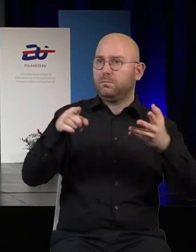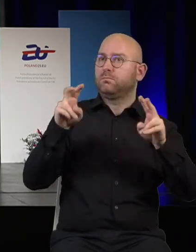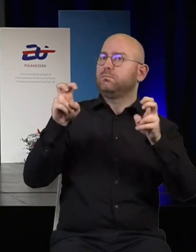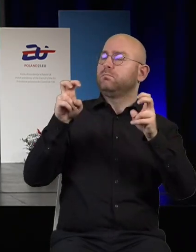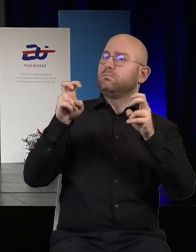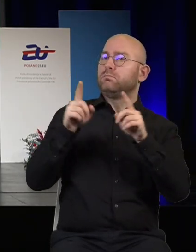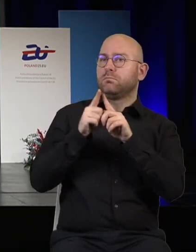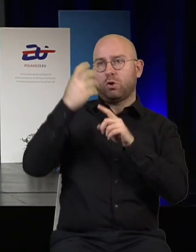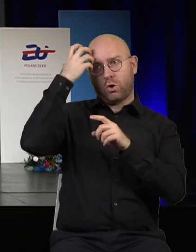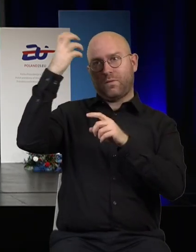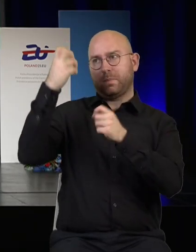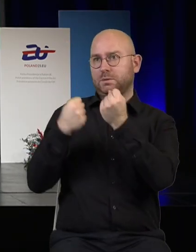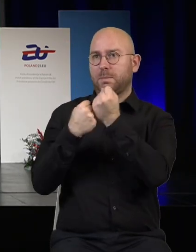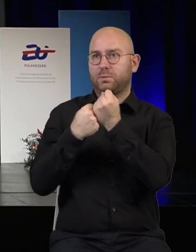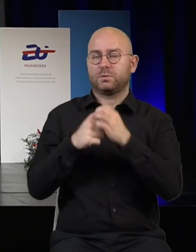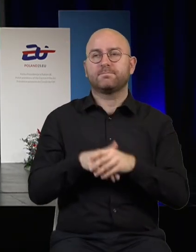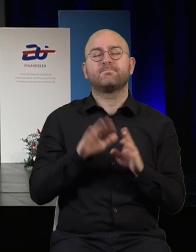application.